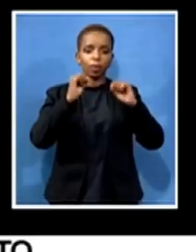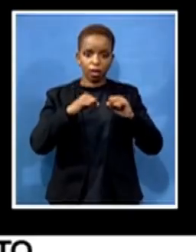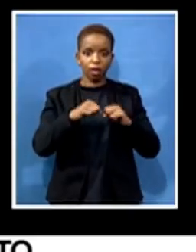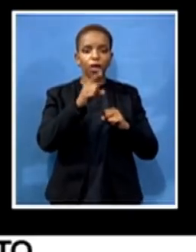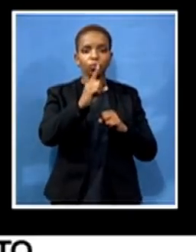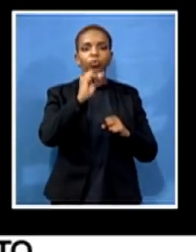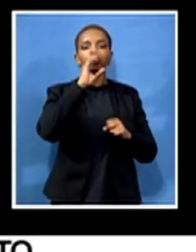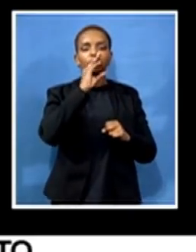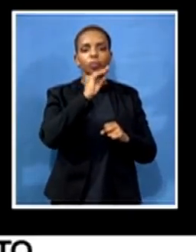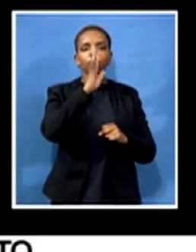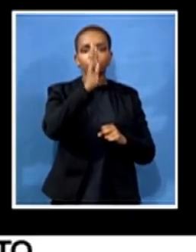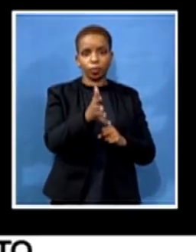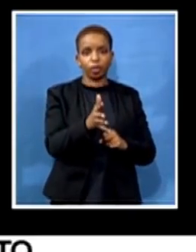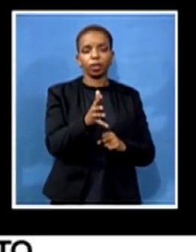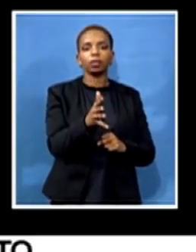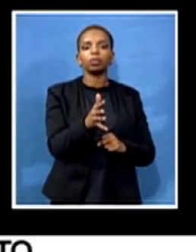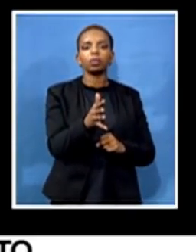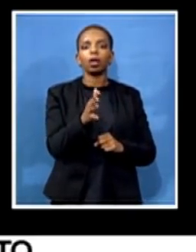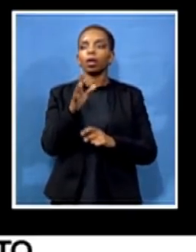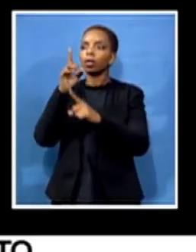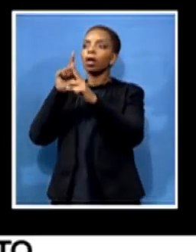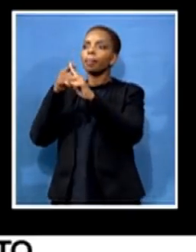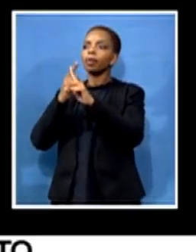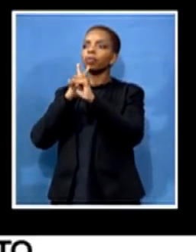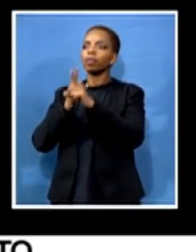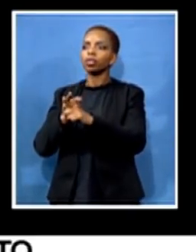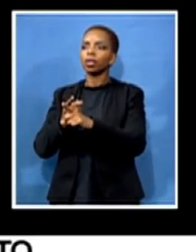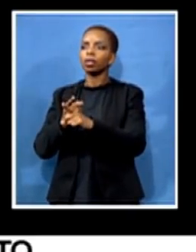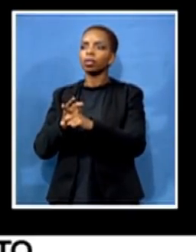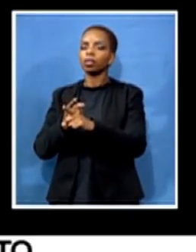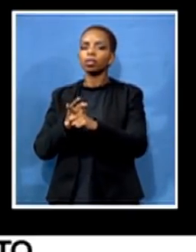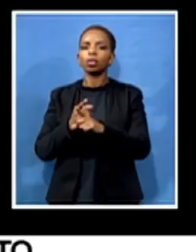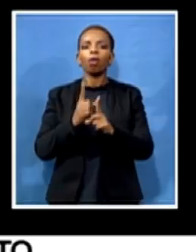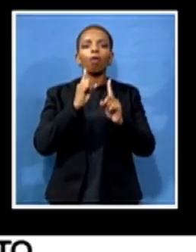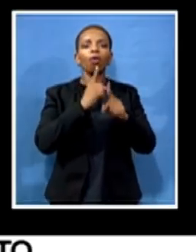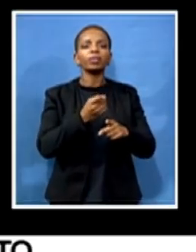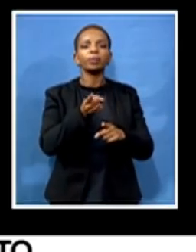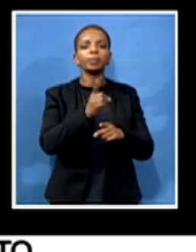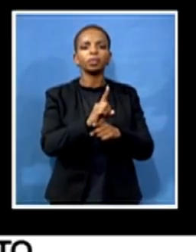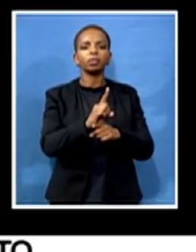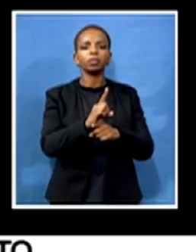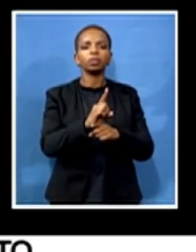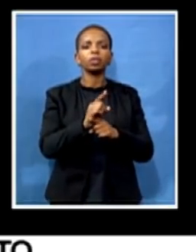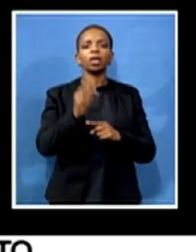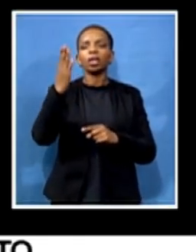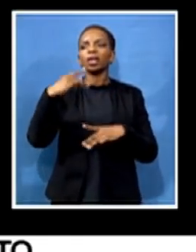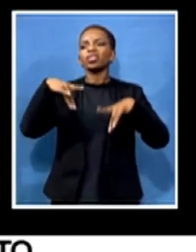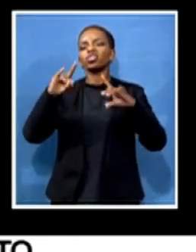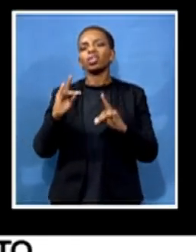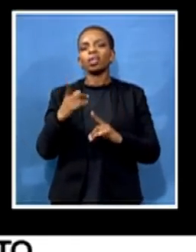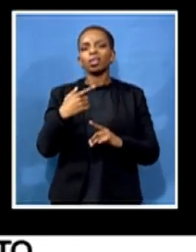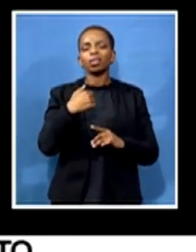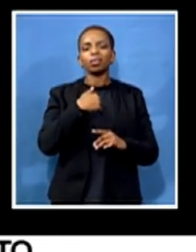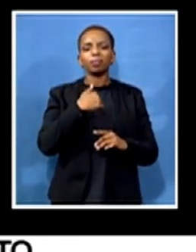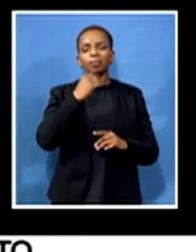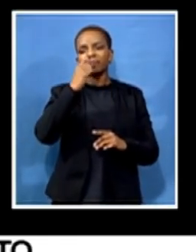order. I'm listening to your order. Thank you, Chair. Chair, what is the use of the group chat where we